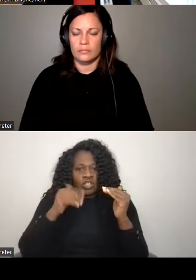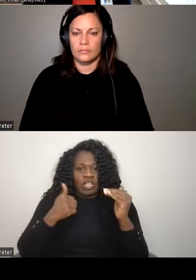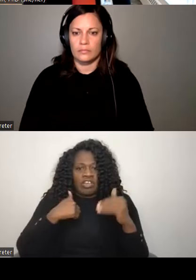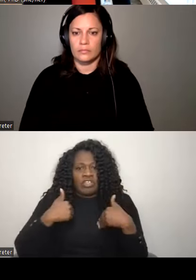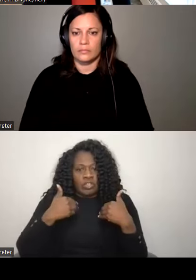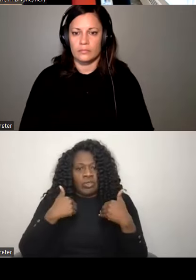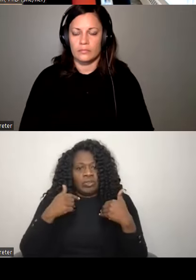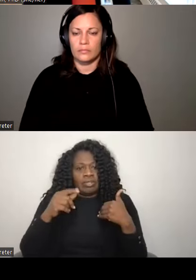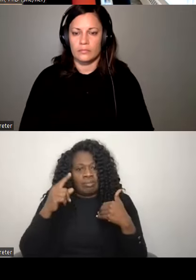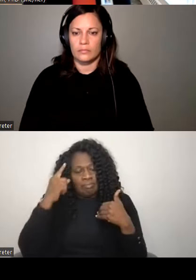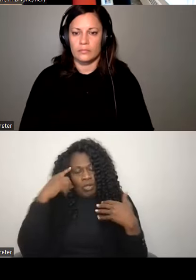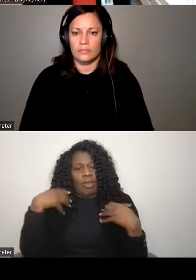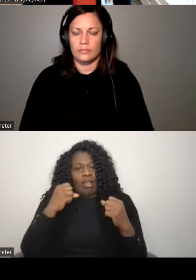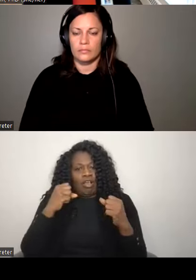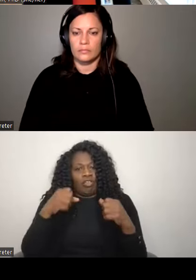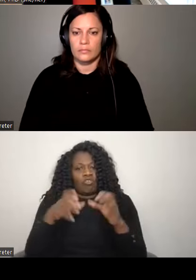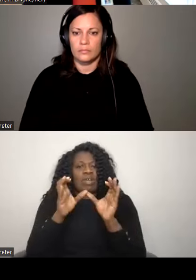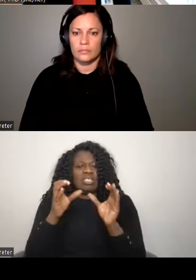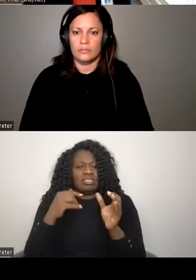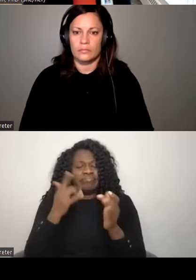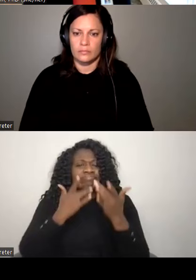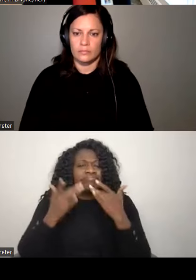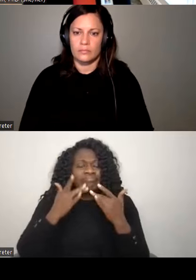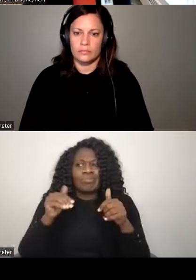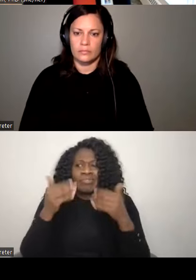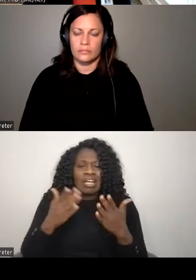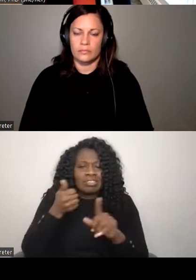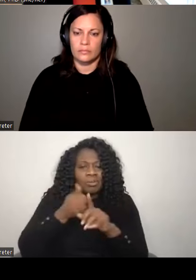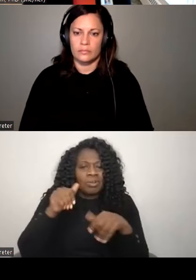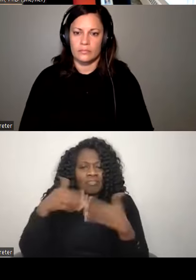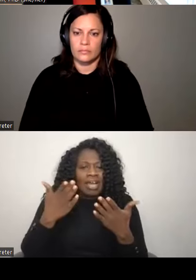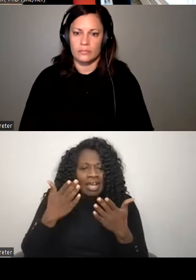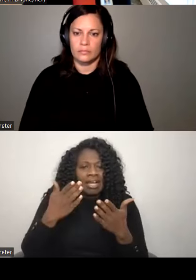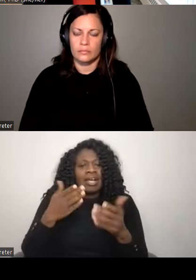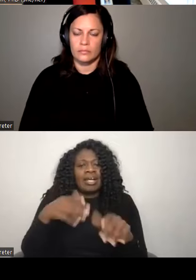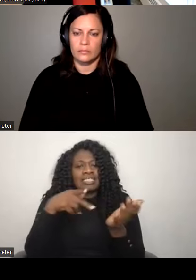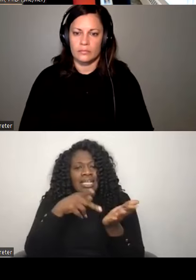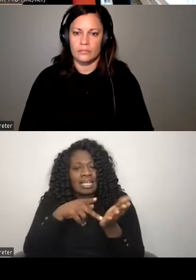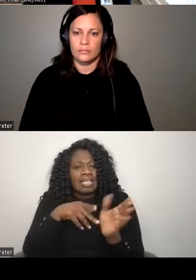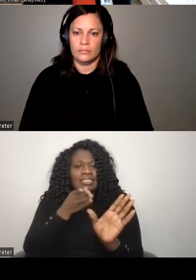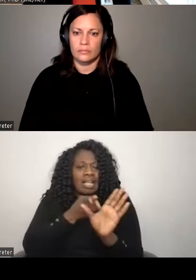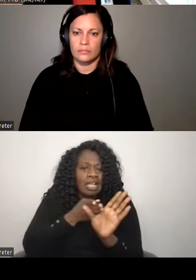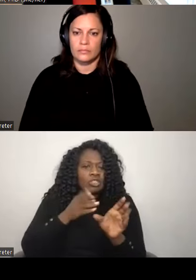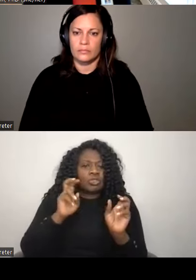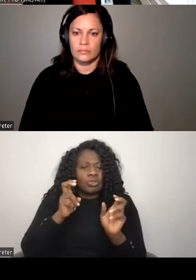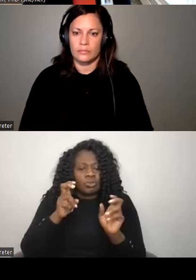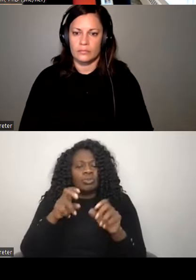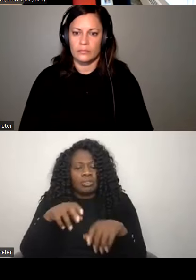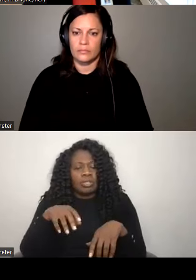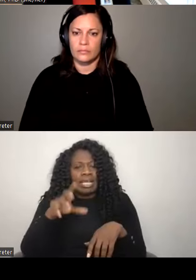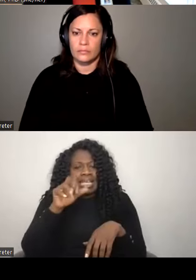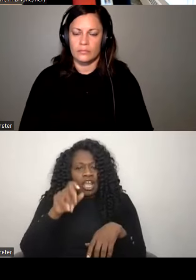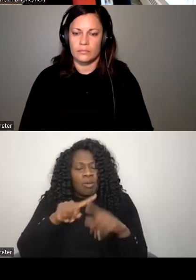crisis. There's a shortage of providers who are providing psychiatric and psychological care, but it's also putting pressure